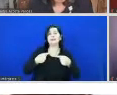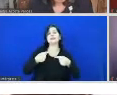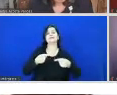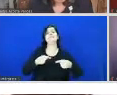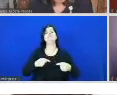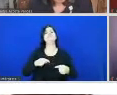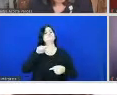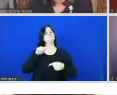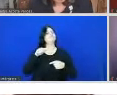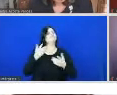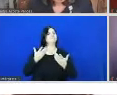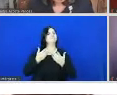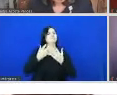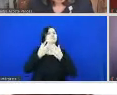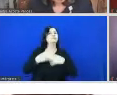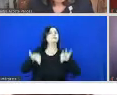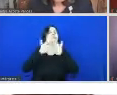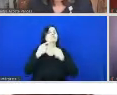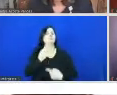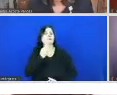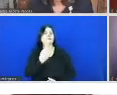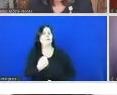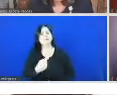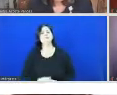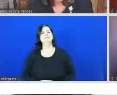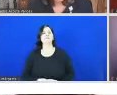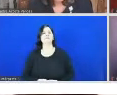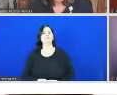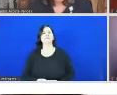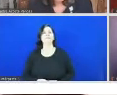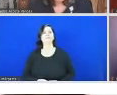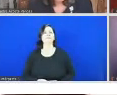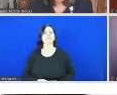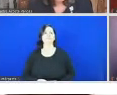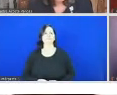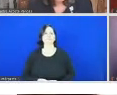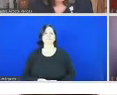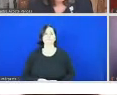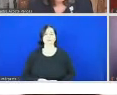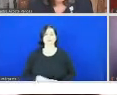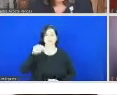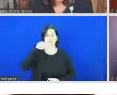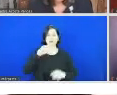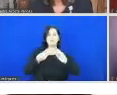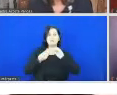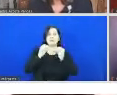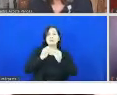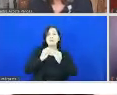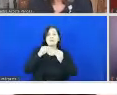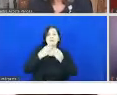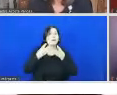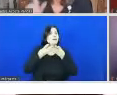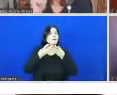It is central to the enjoyment of other rights, and it's also critical to achieving peaceful and